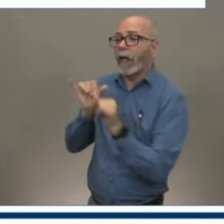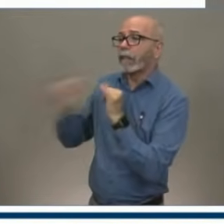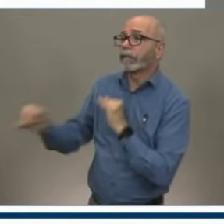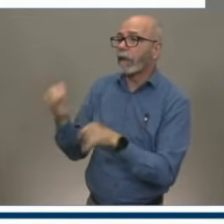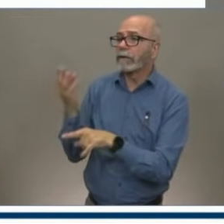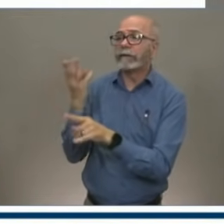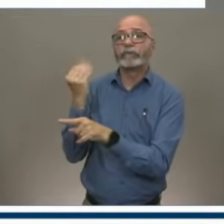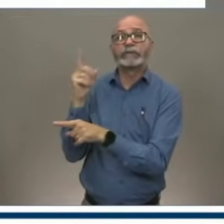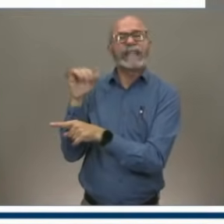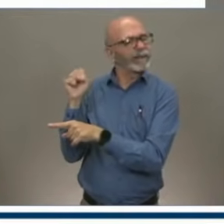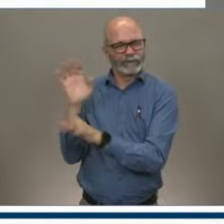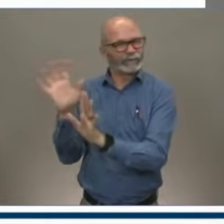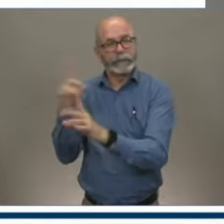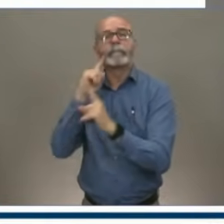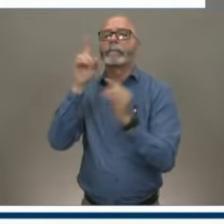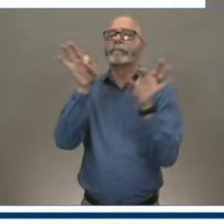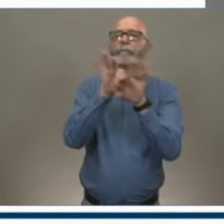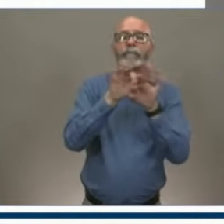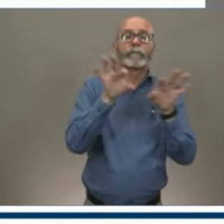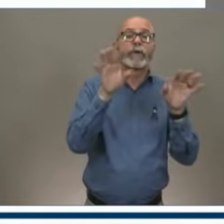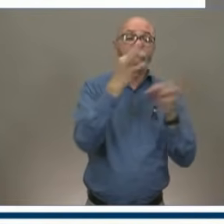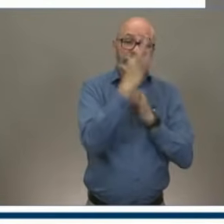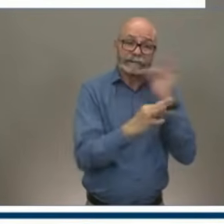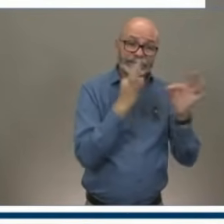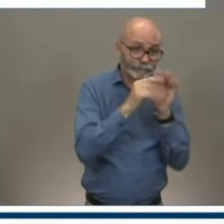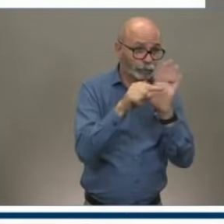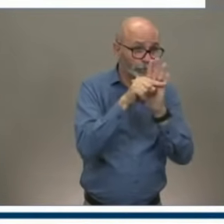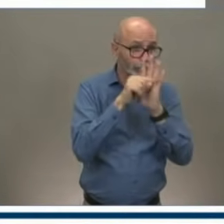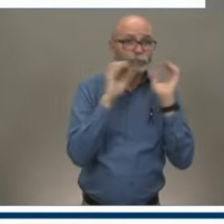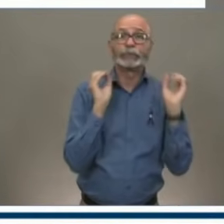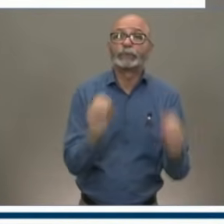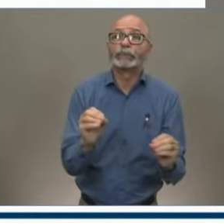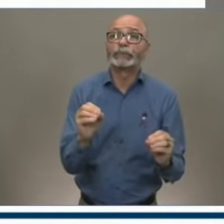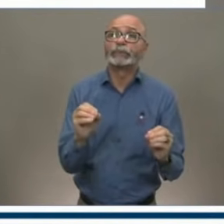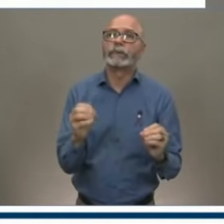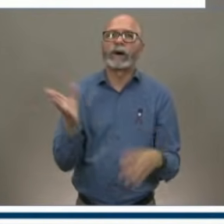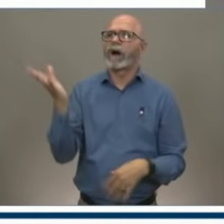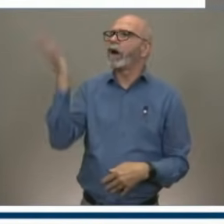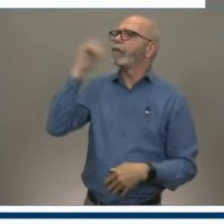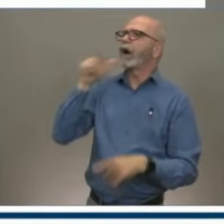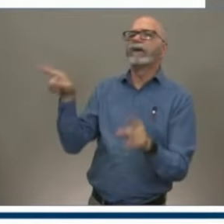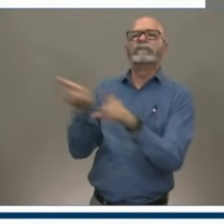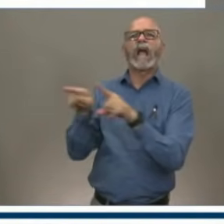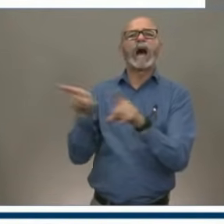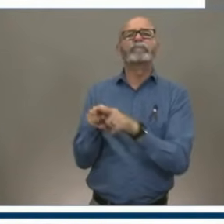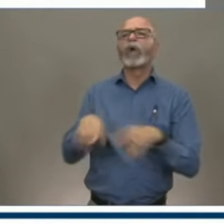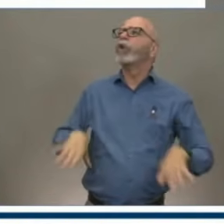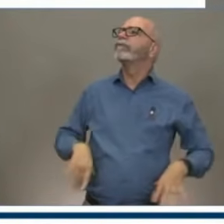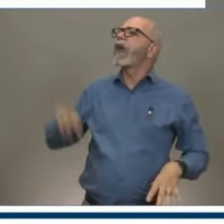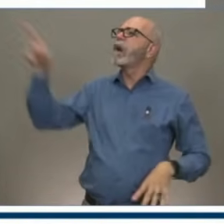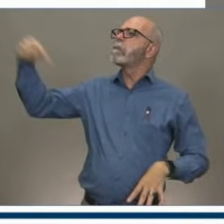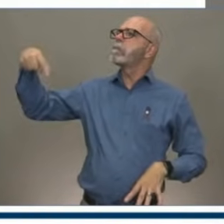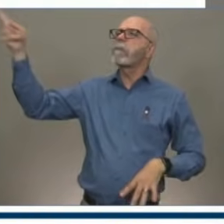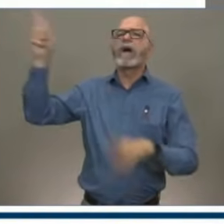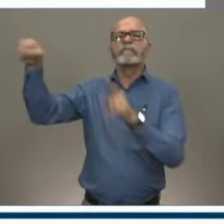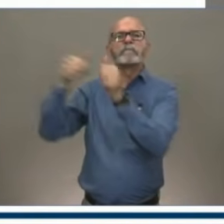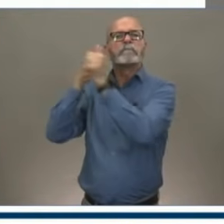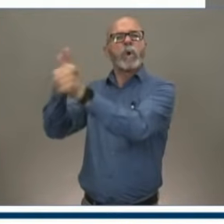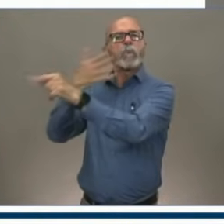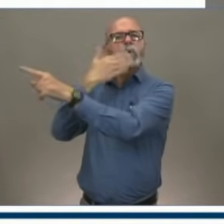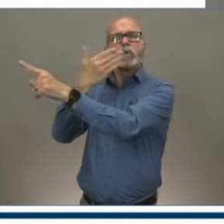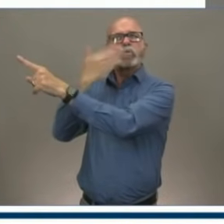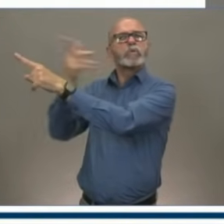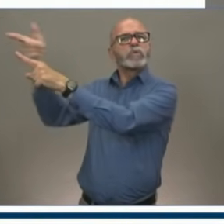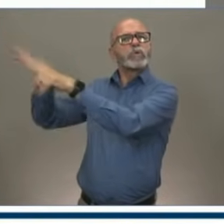a lot of people about how we need to follow Newfoundland's approach. But now even Newfoundland has changed how they approach